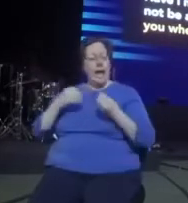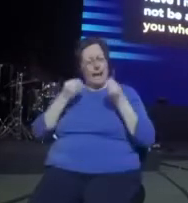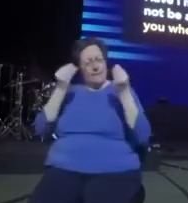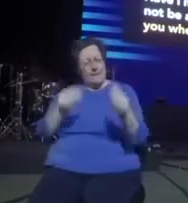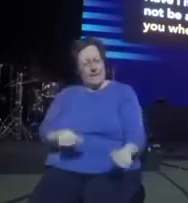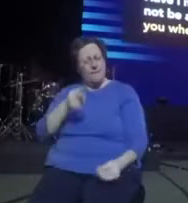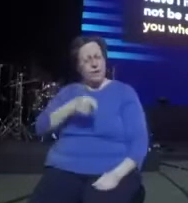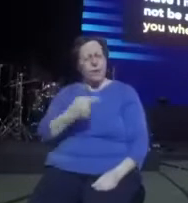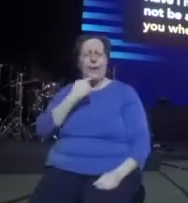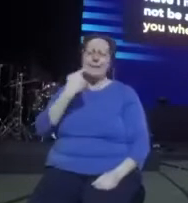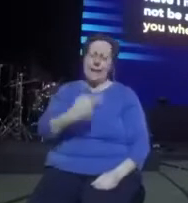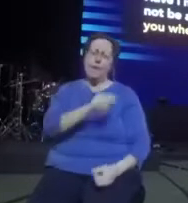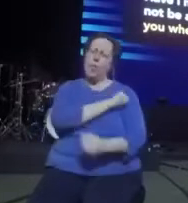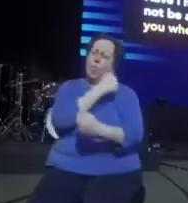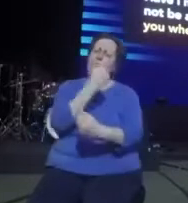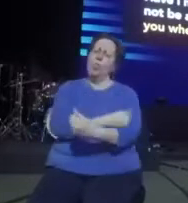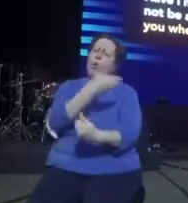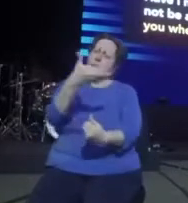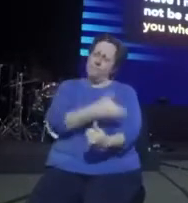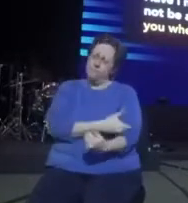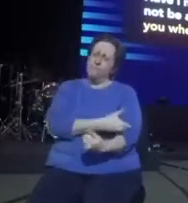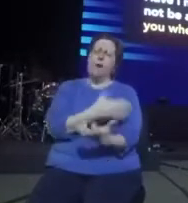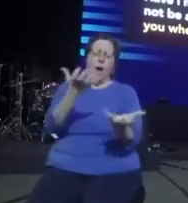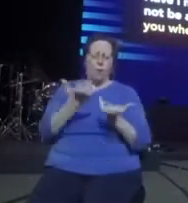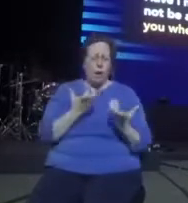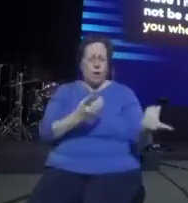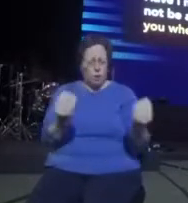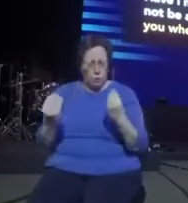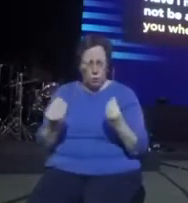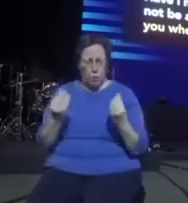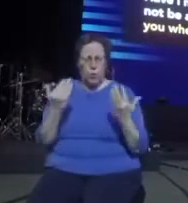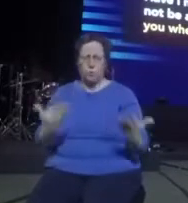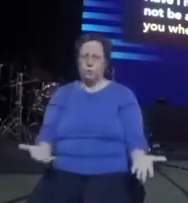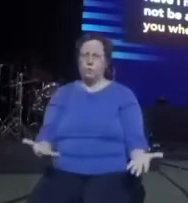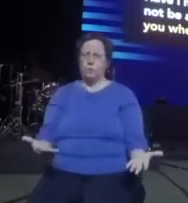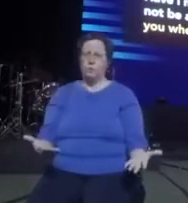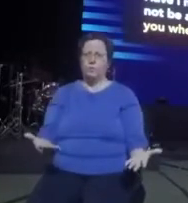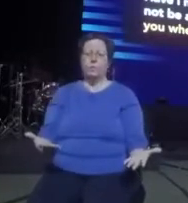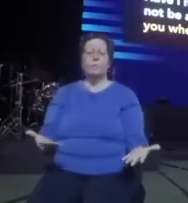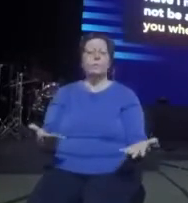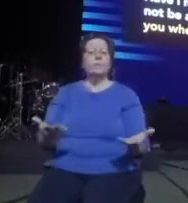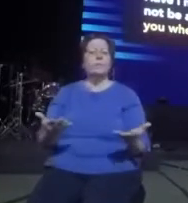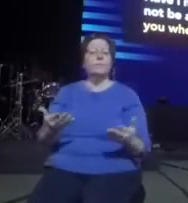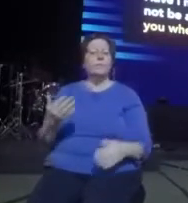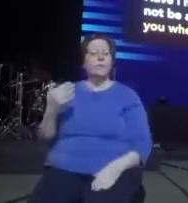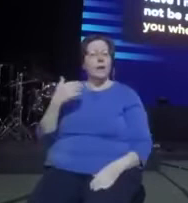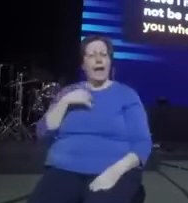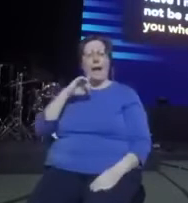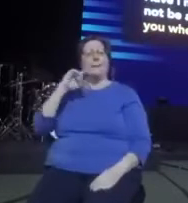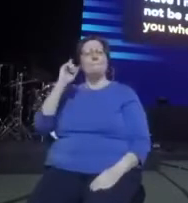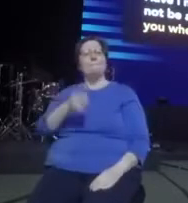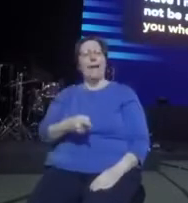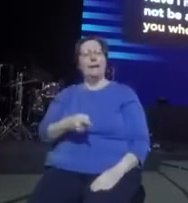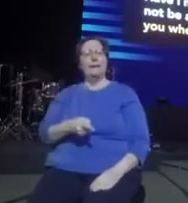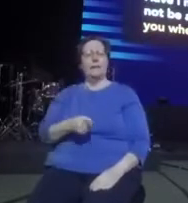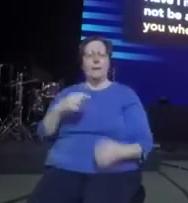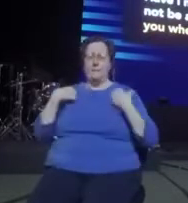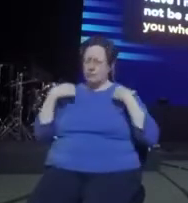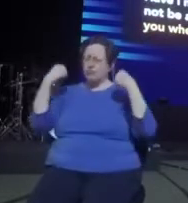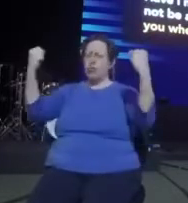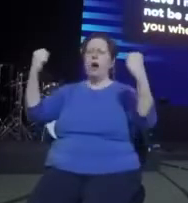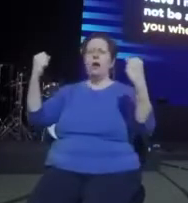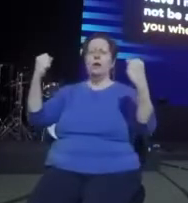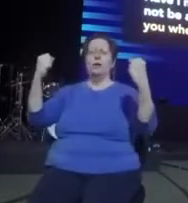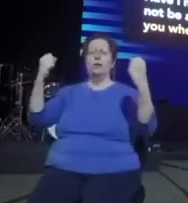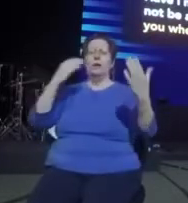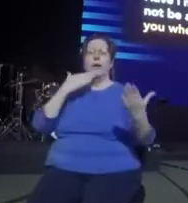I'm telling you my authority. Here's what my will is. Here's what I want. He says, "Have I not commanded you to be strong and of good